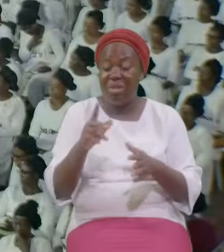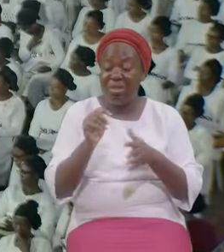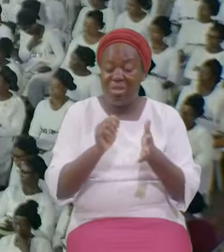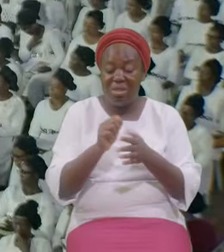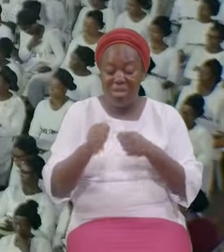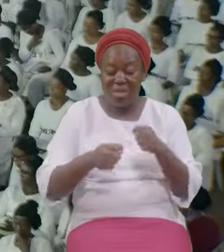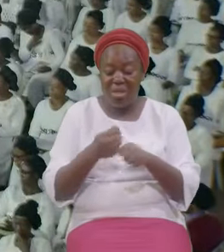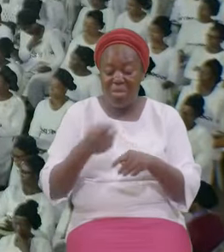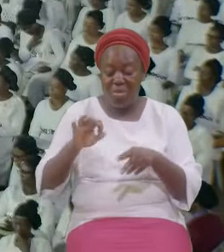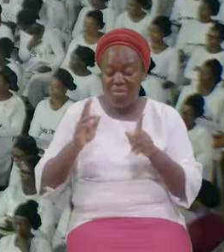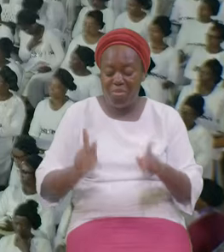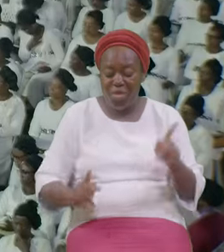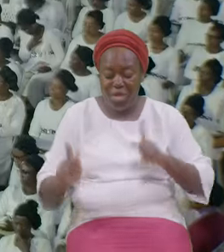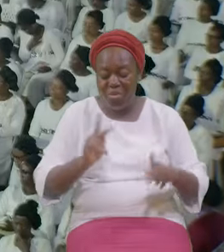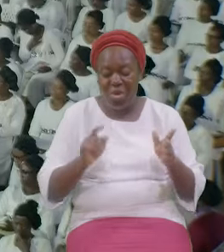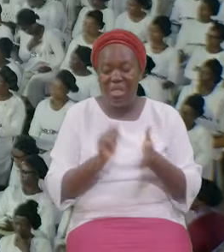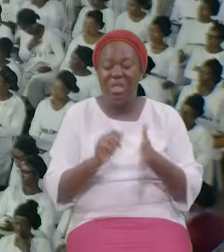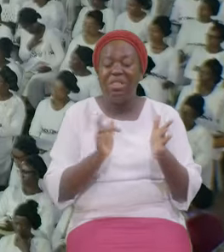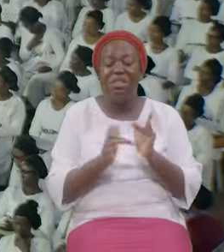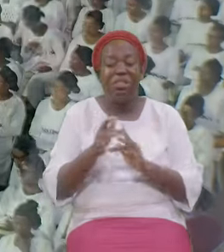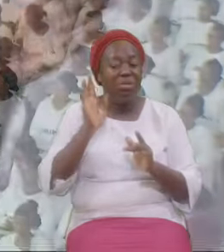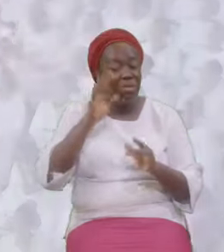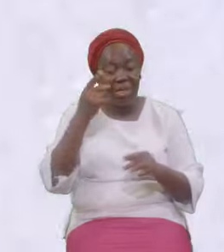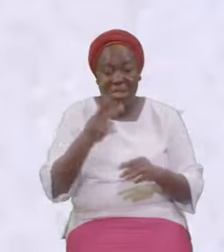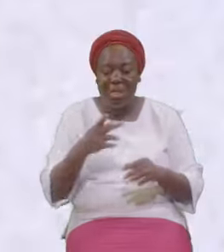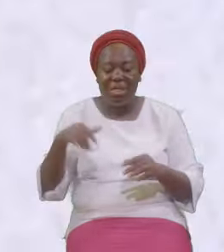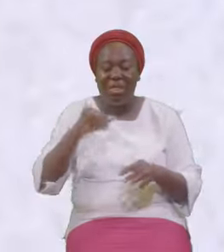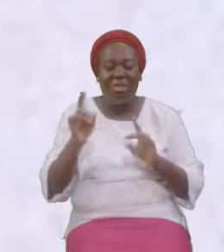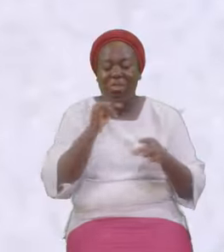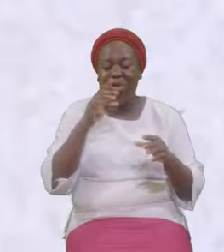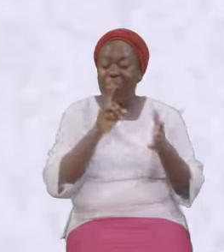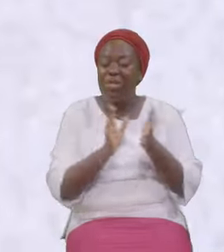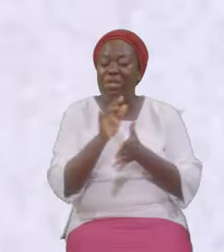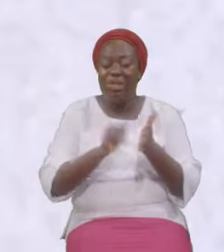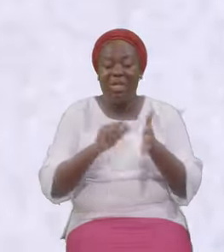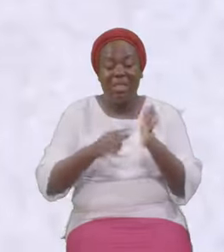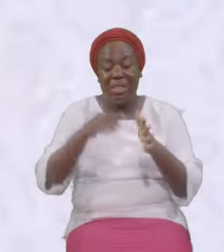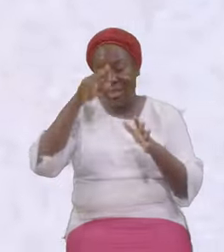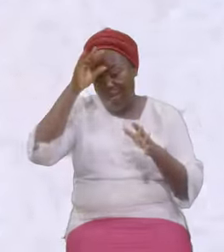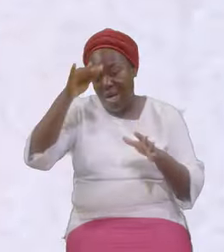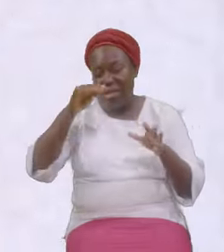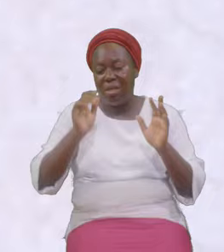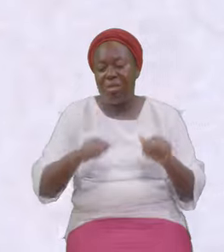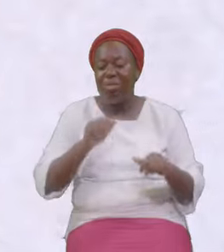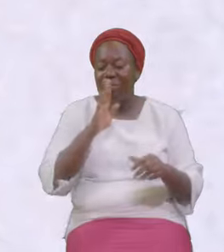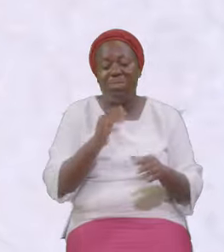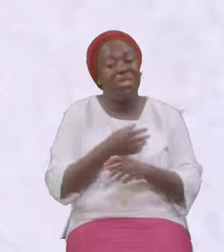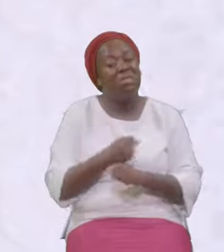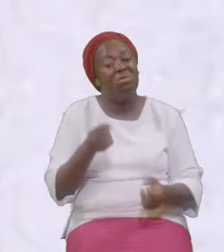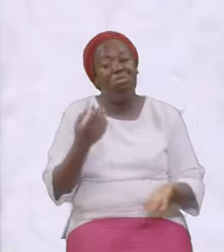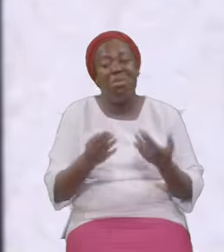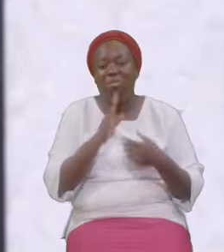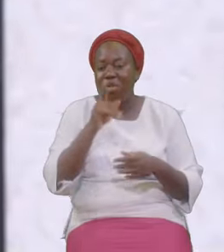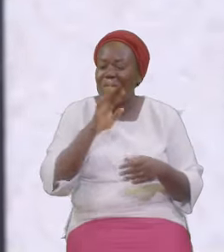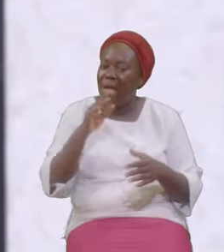They did not believe that this man could be saved. Maybe you are there tonight and people